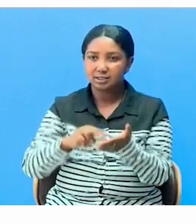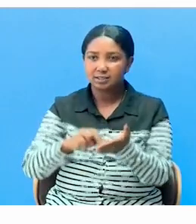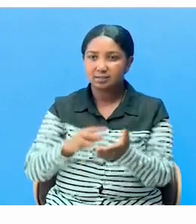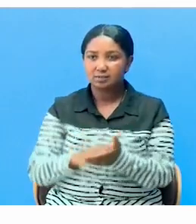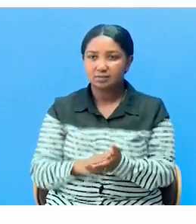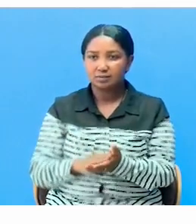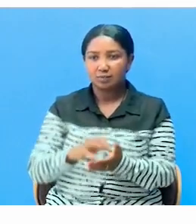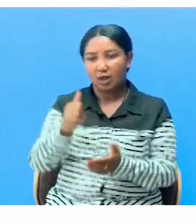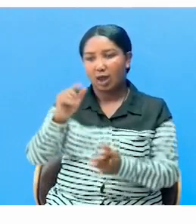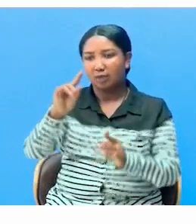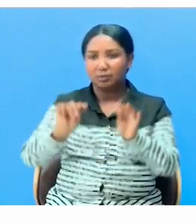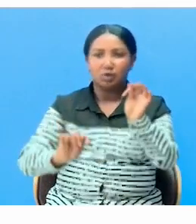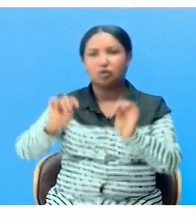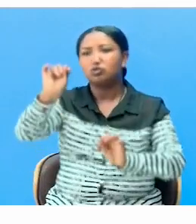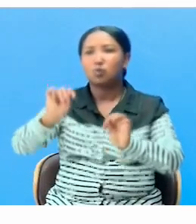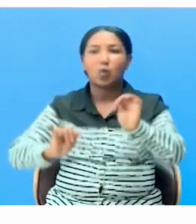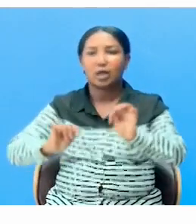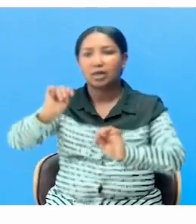a story.